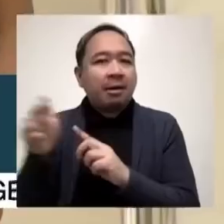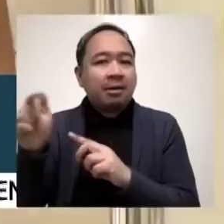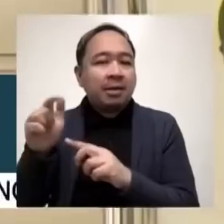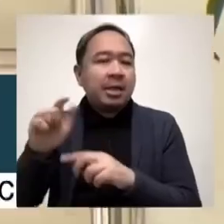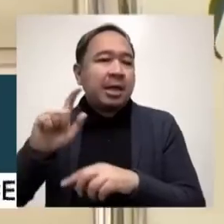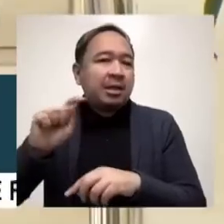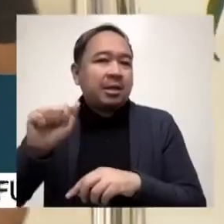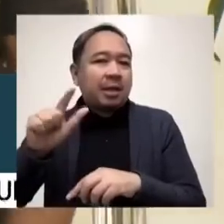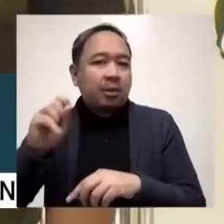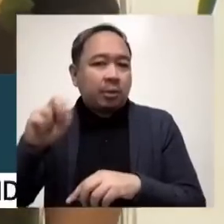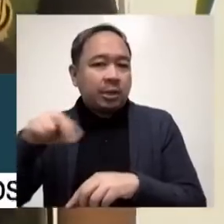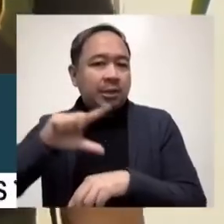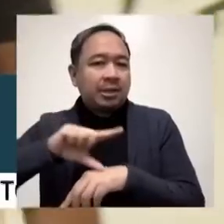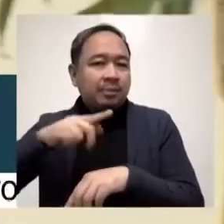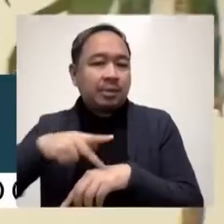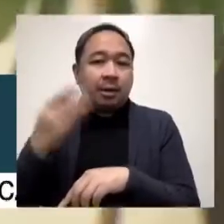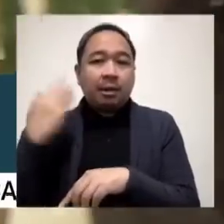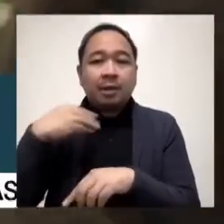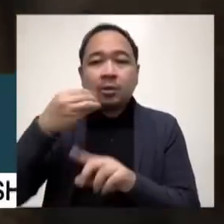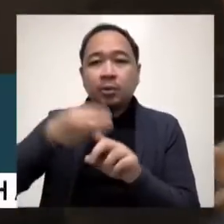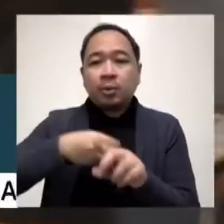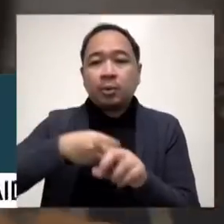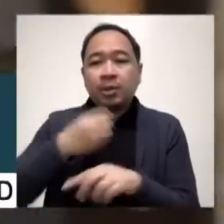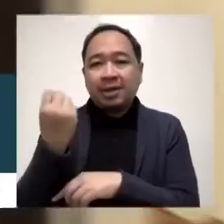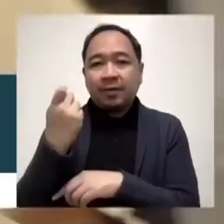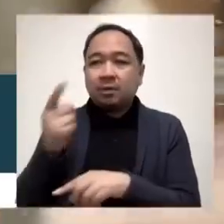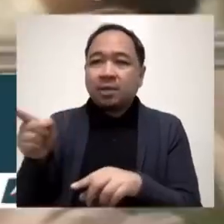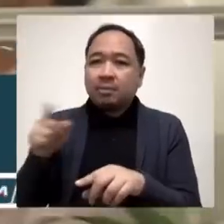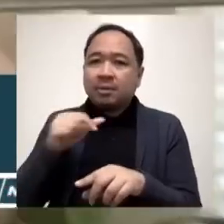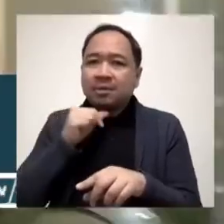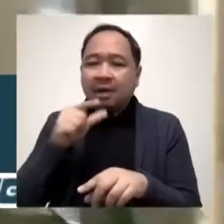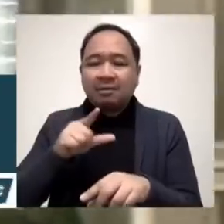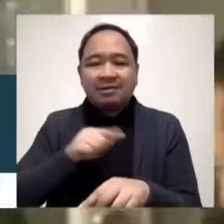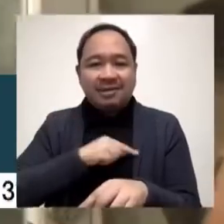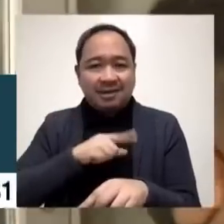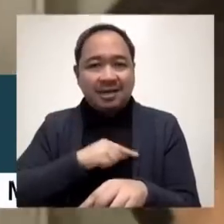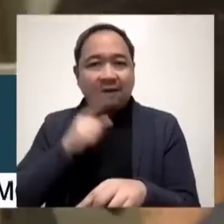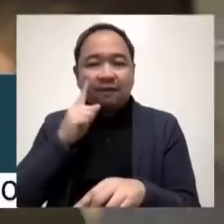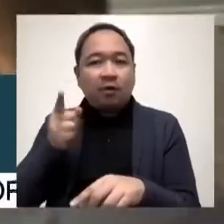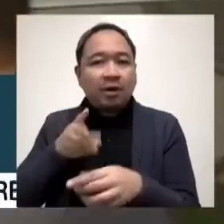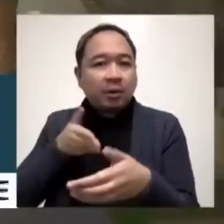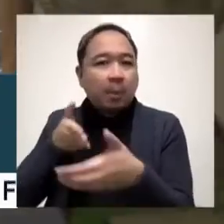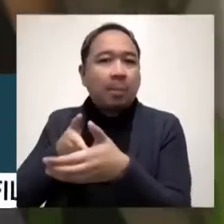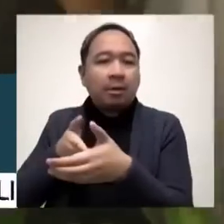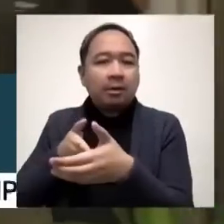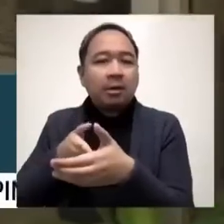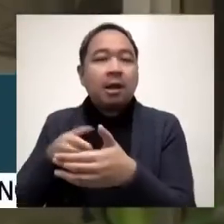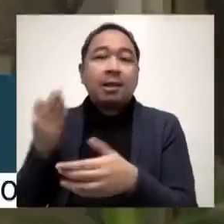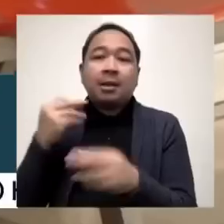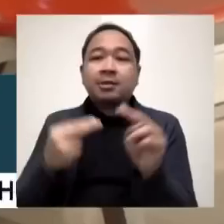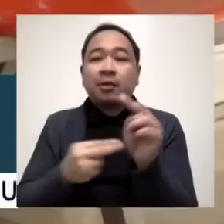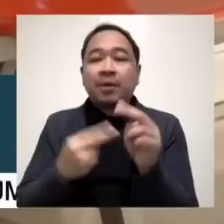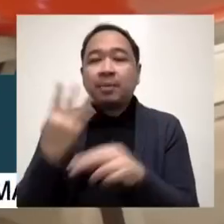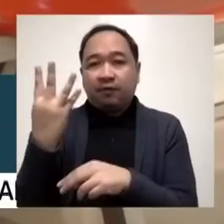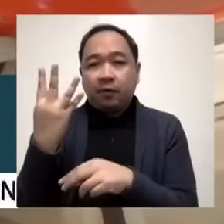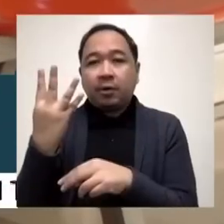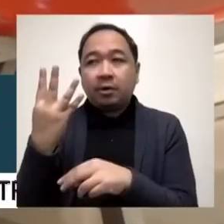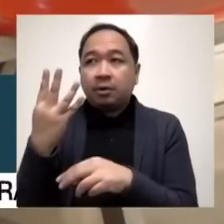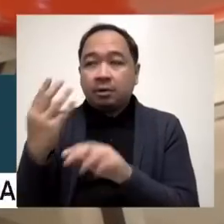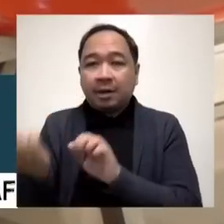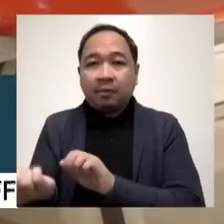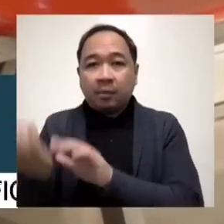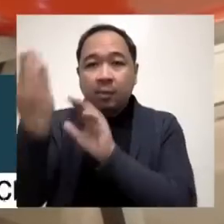October 11. He pleaded not guilty to the drug possession charges on November 4 before Judge Ricardo Moldes